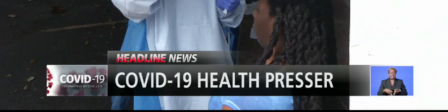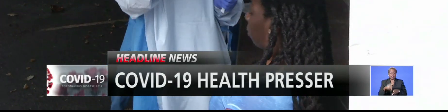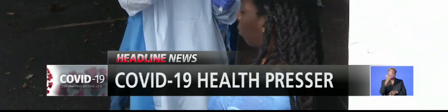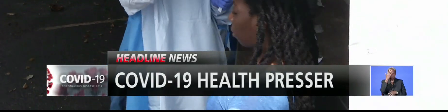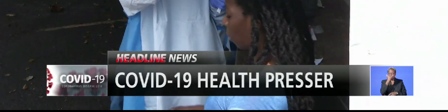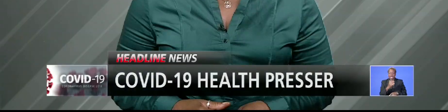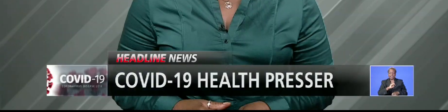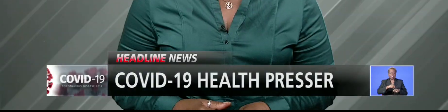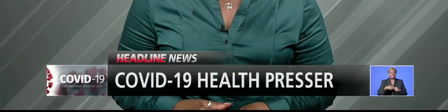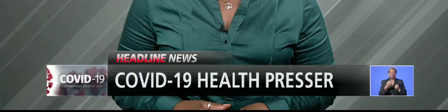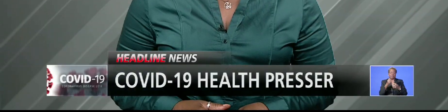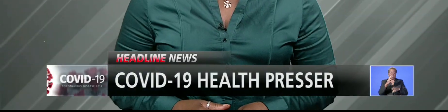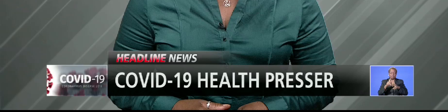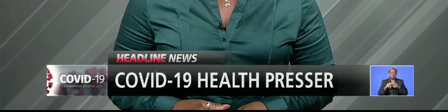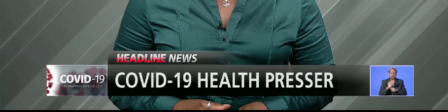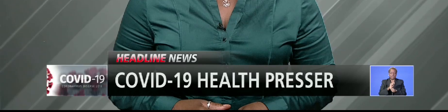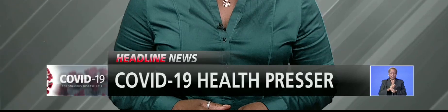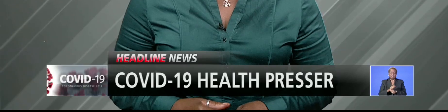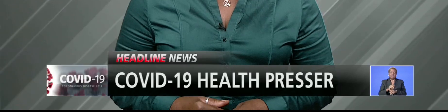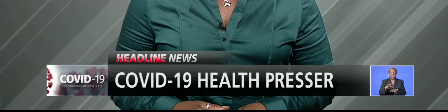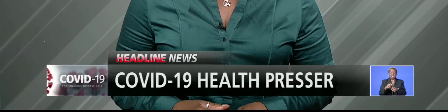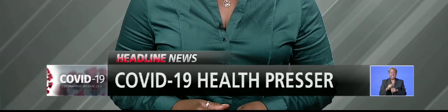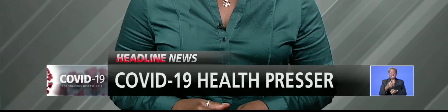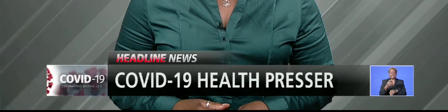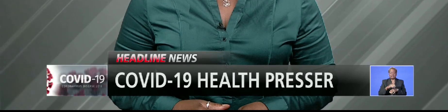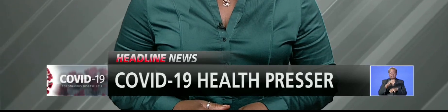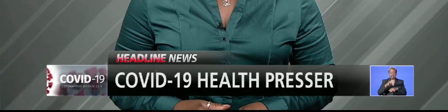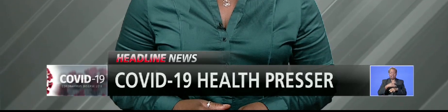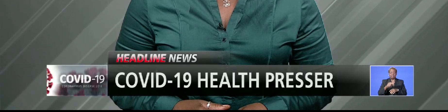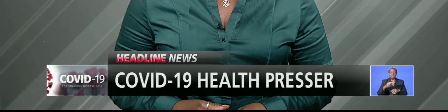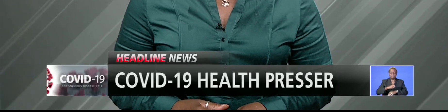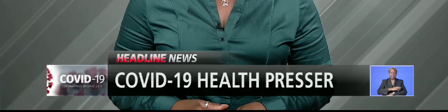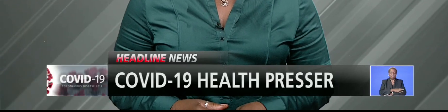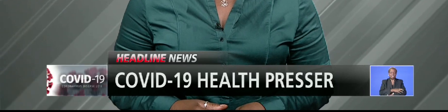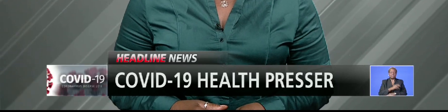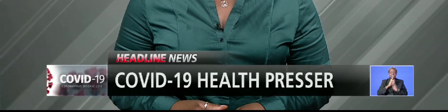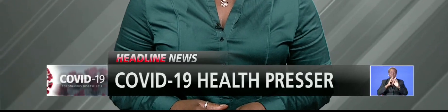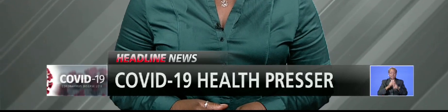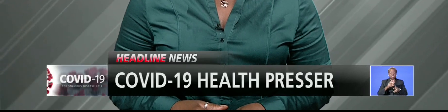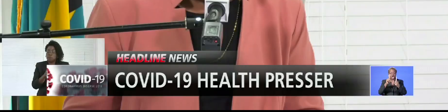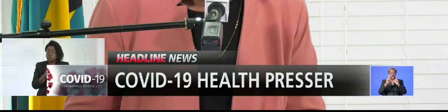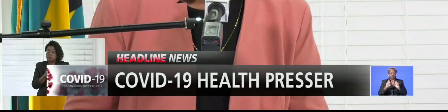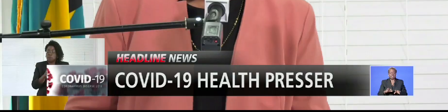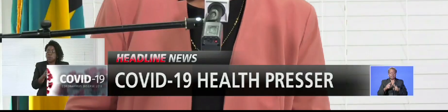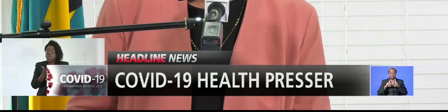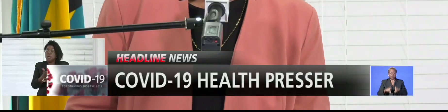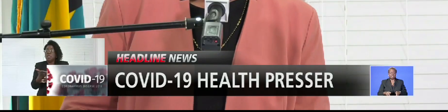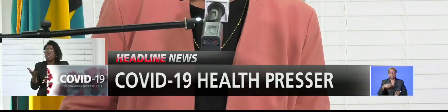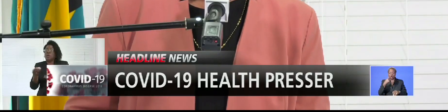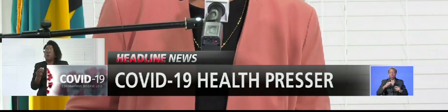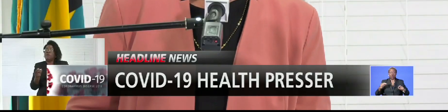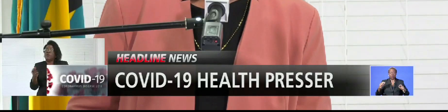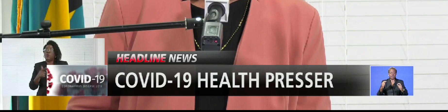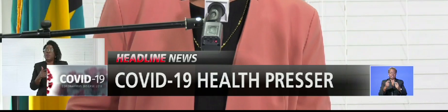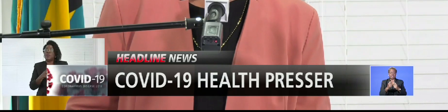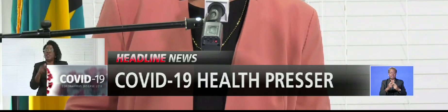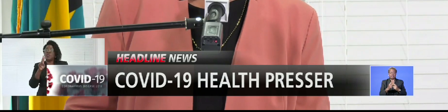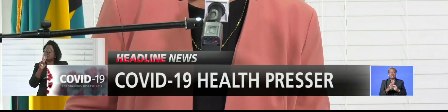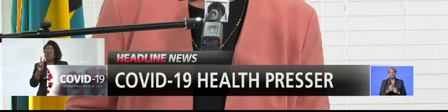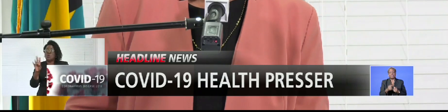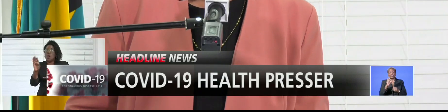have contracted the virus. Dr. Del Regis also responded to a question about persons in quarantine. There were fewer than